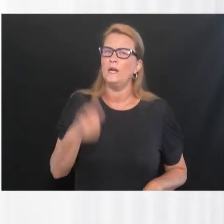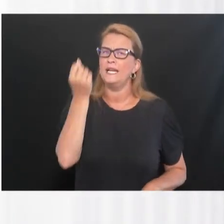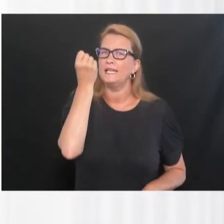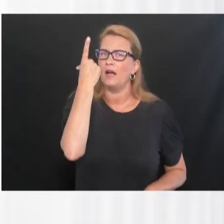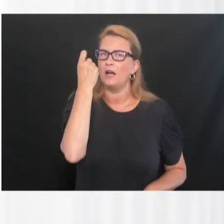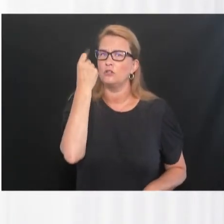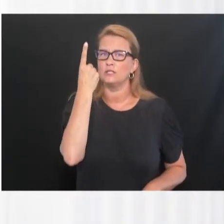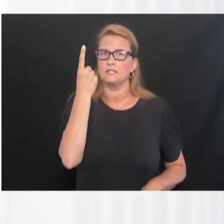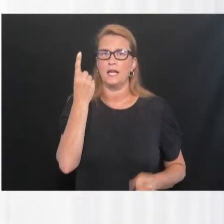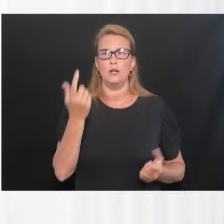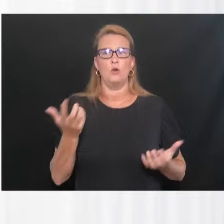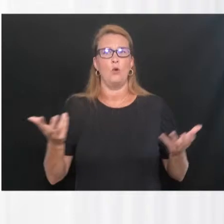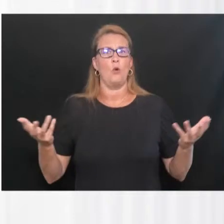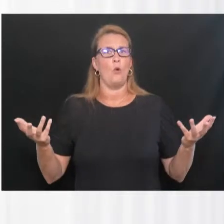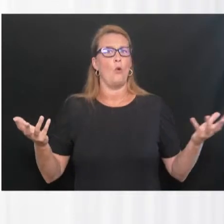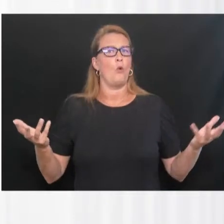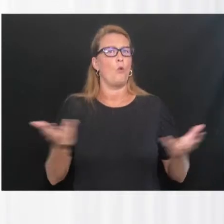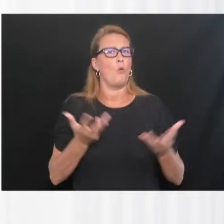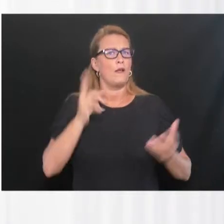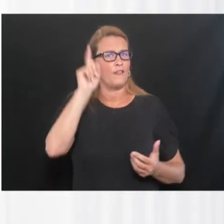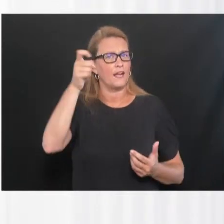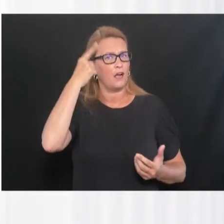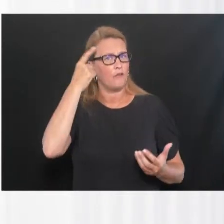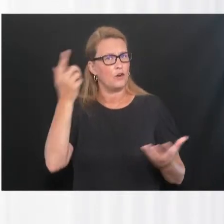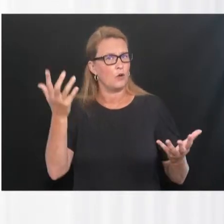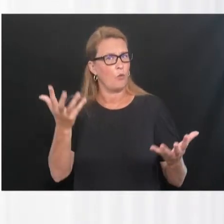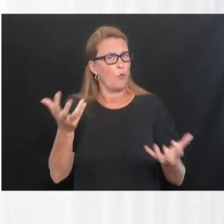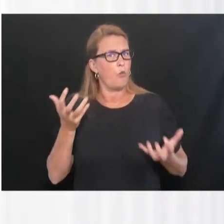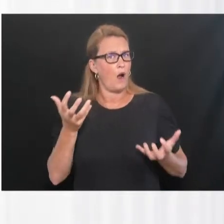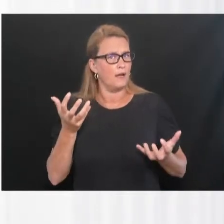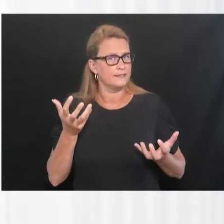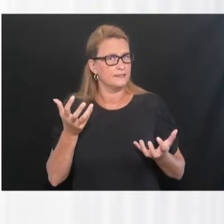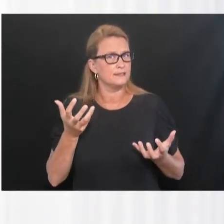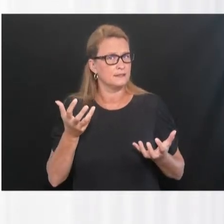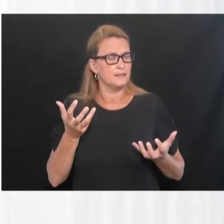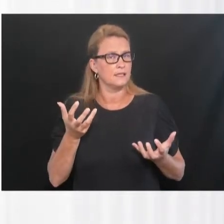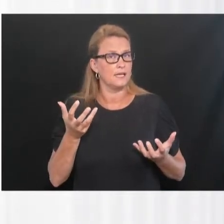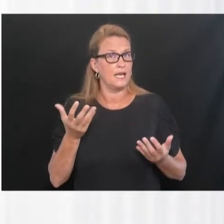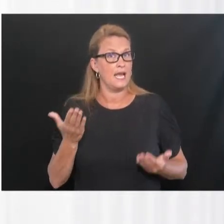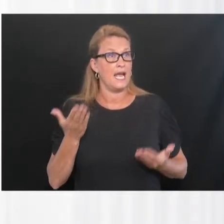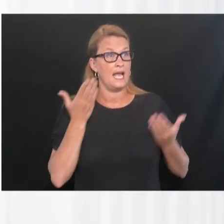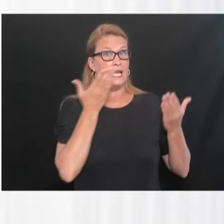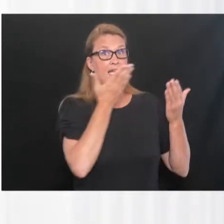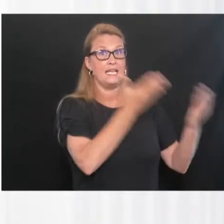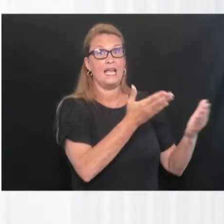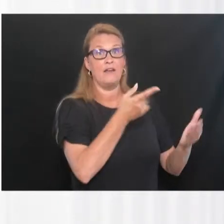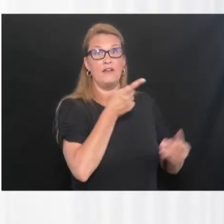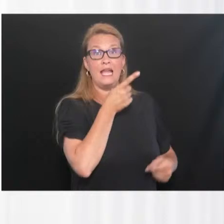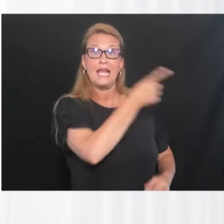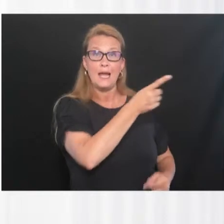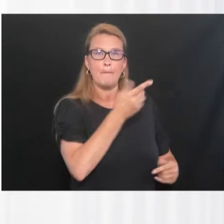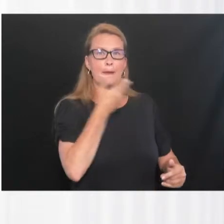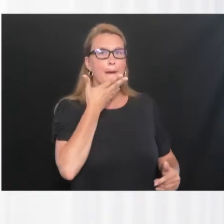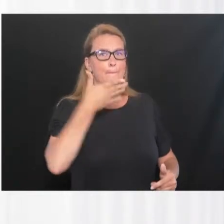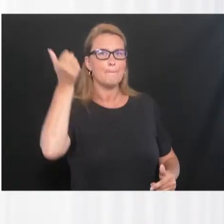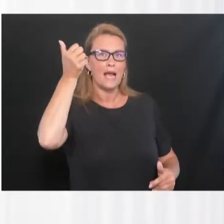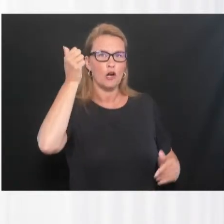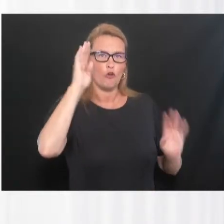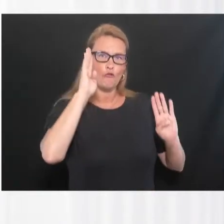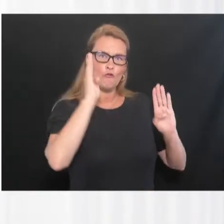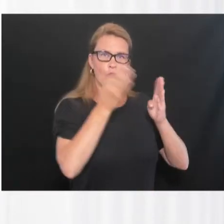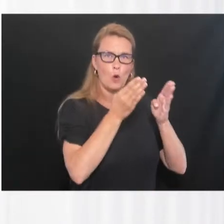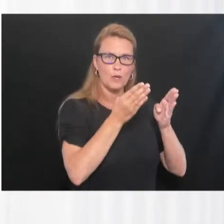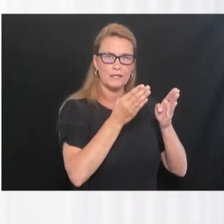are doing, and what the governor has directed us to do is to give him as the commander a better focus on what's out in front